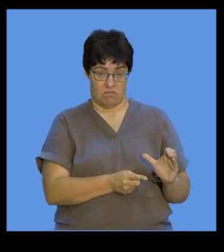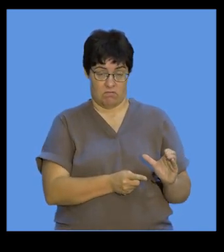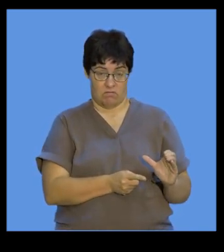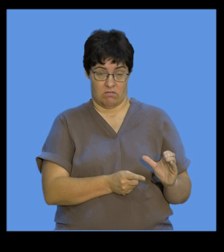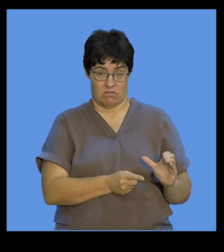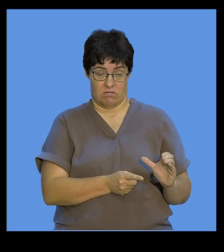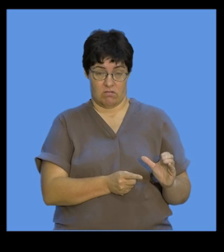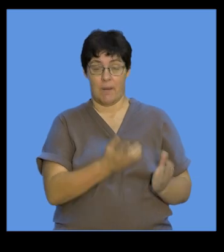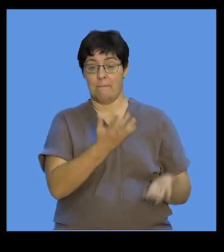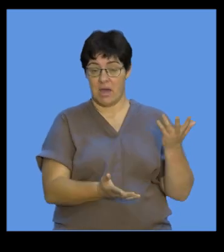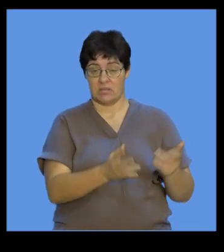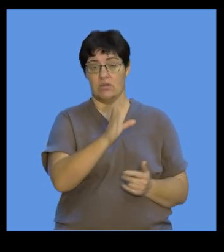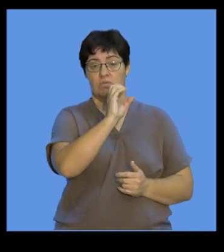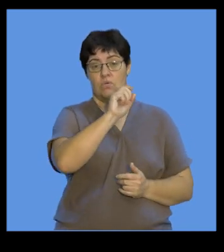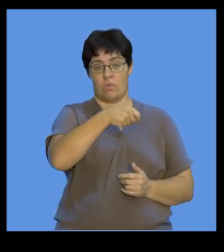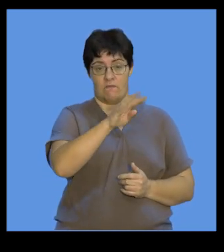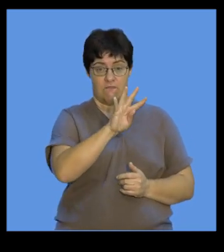of mass 0.45